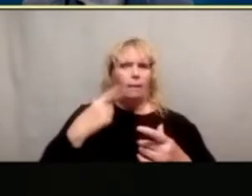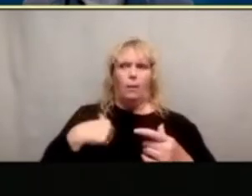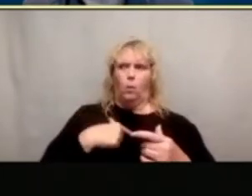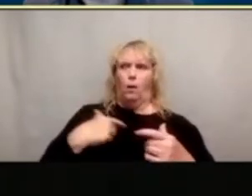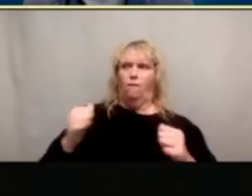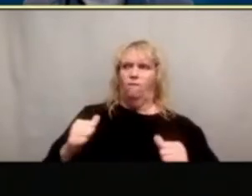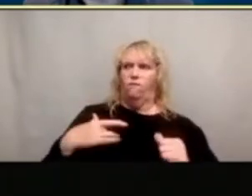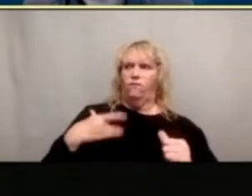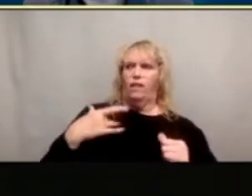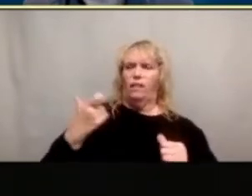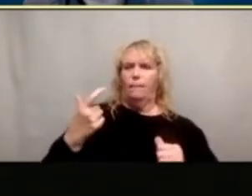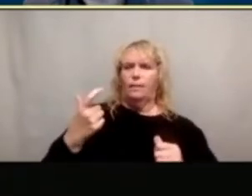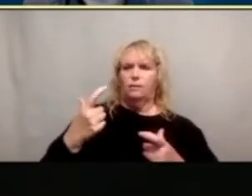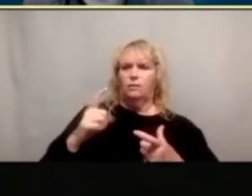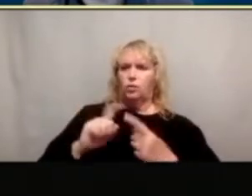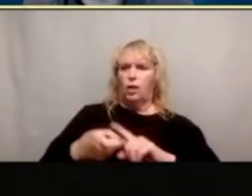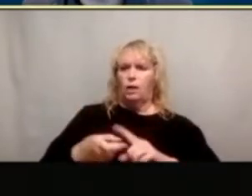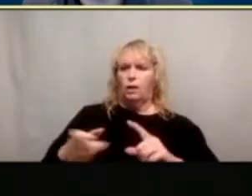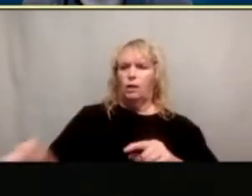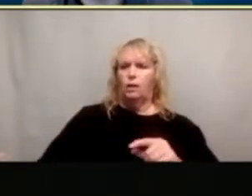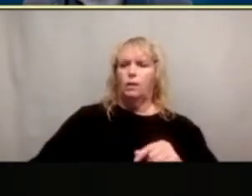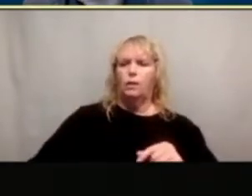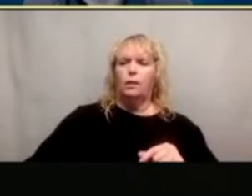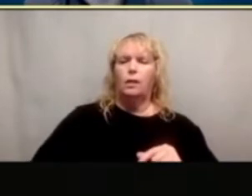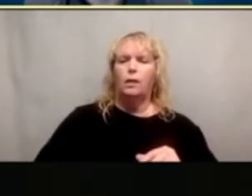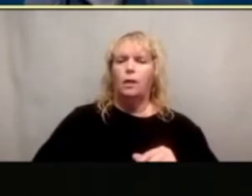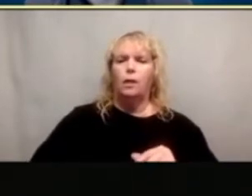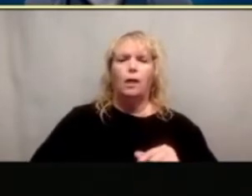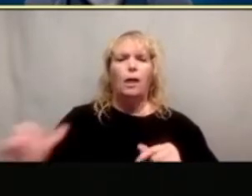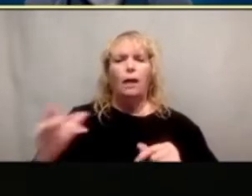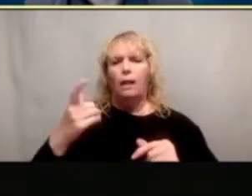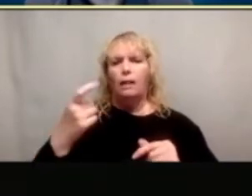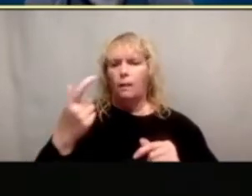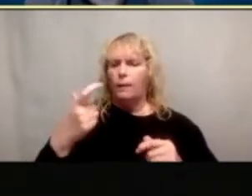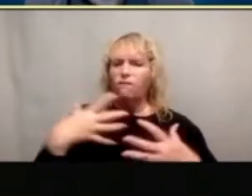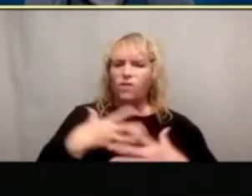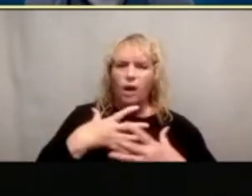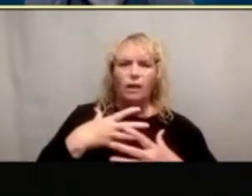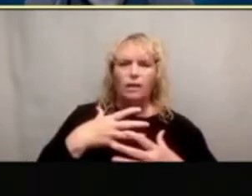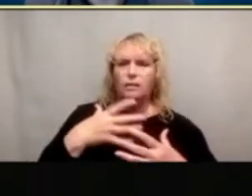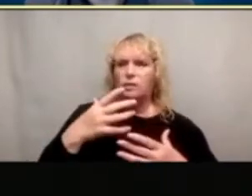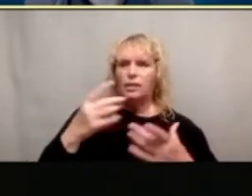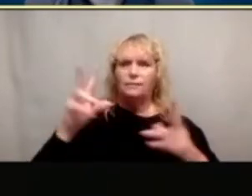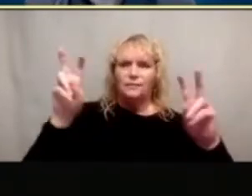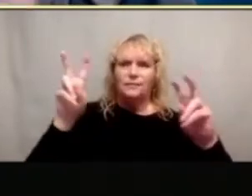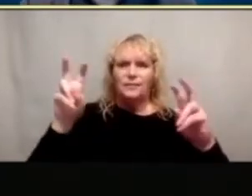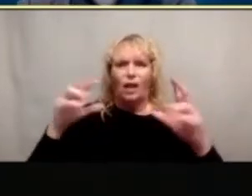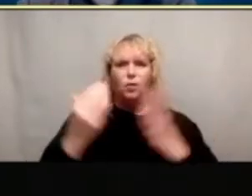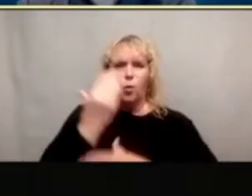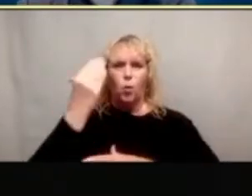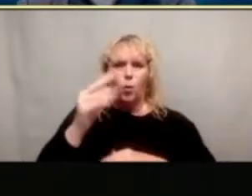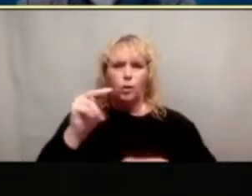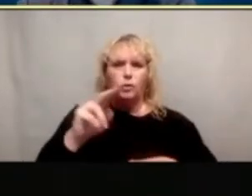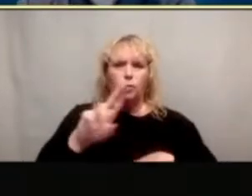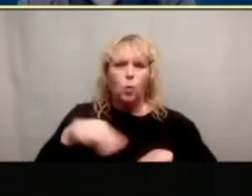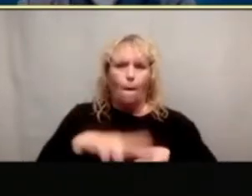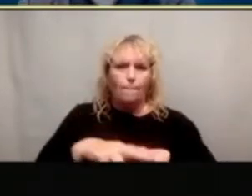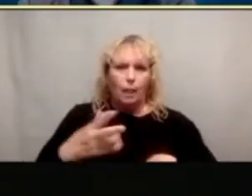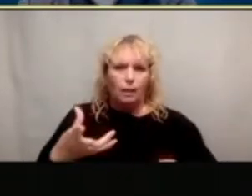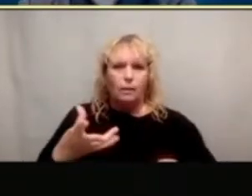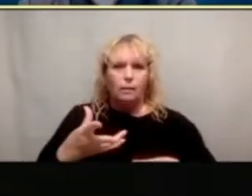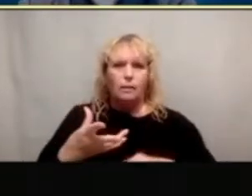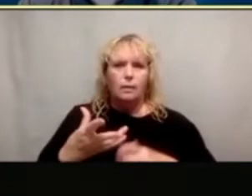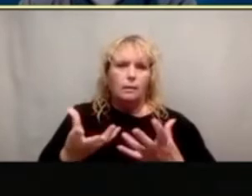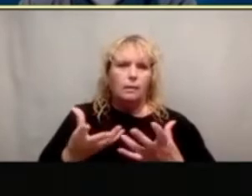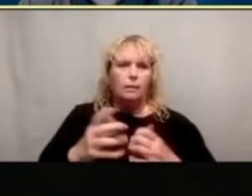been terming this kind of fear of the new normal, or FONO. But you can see here, like my ED looks like